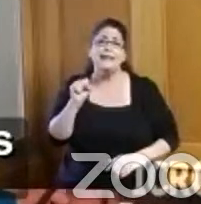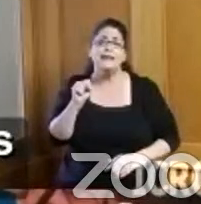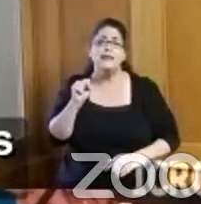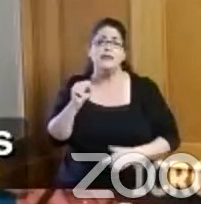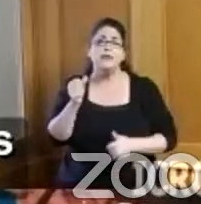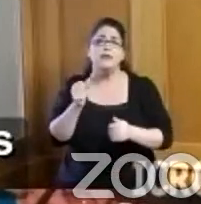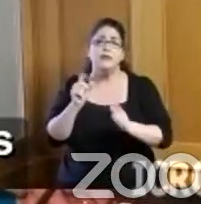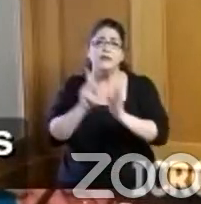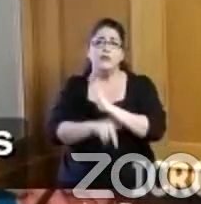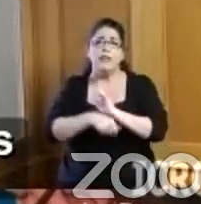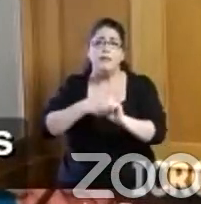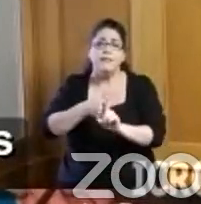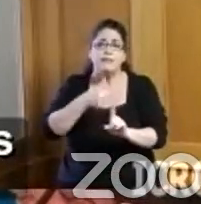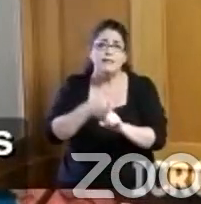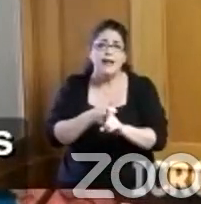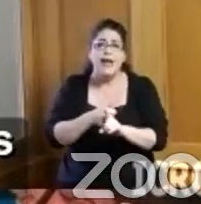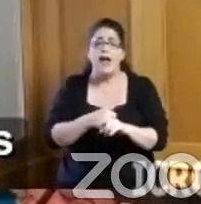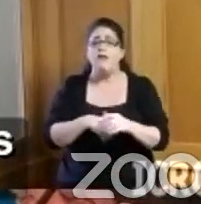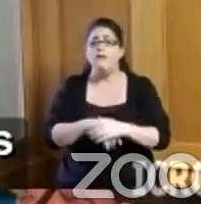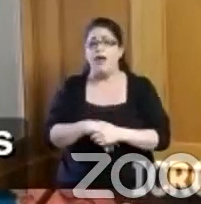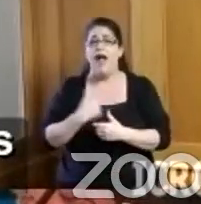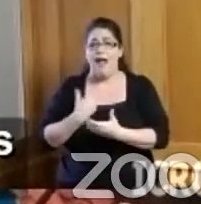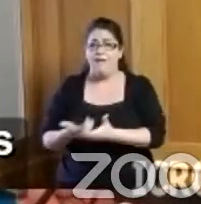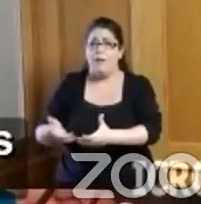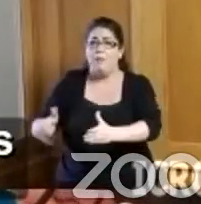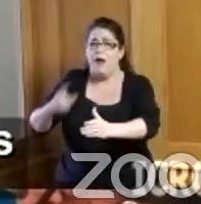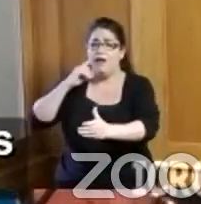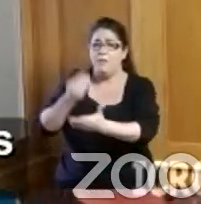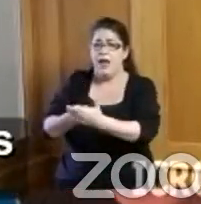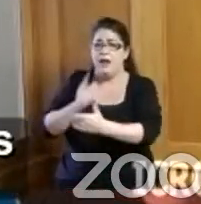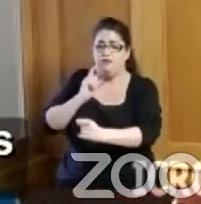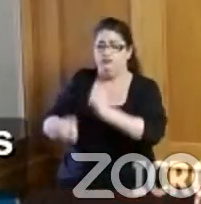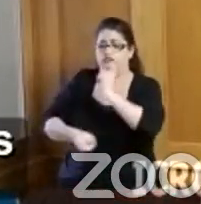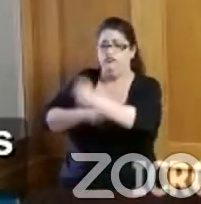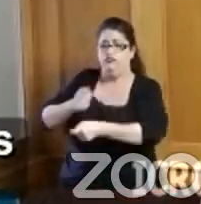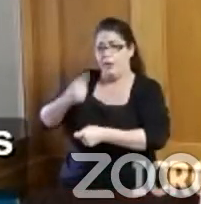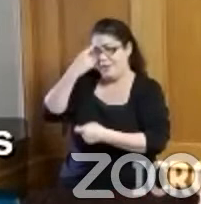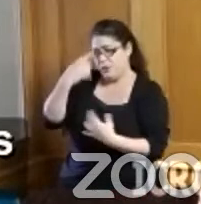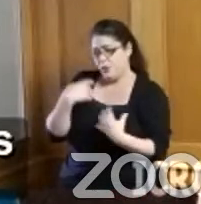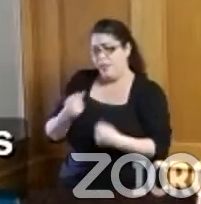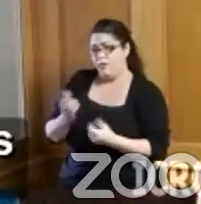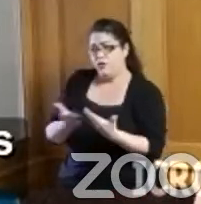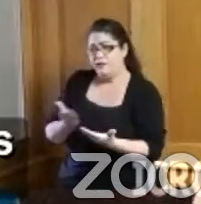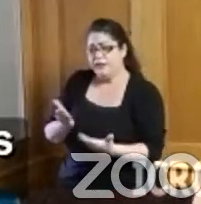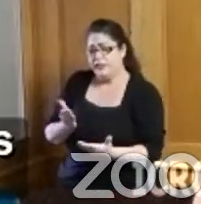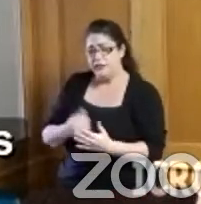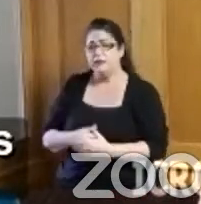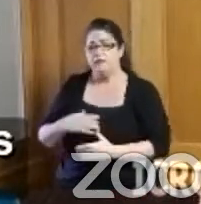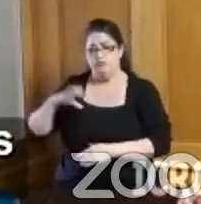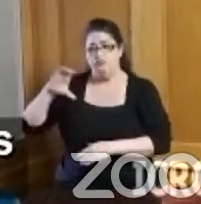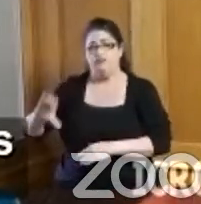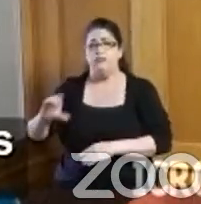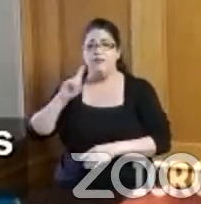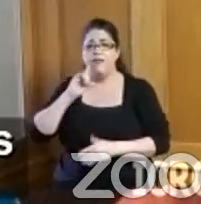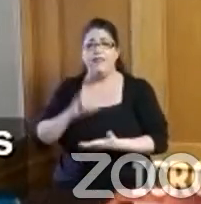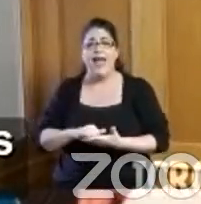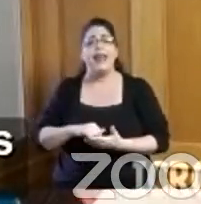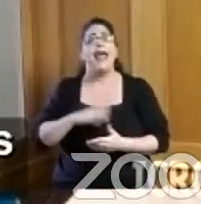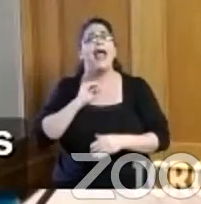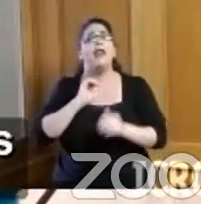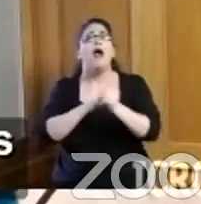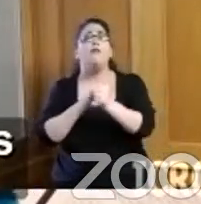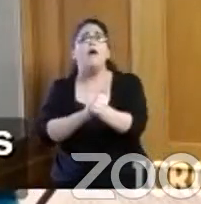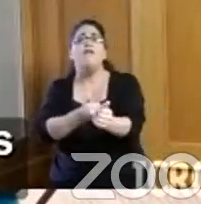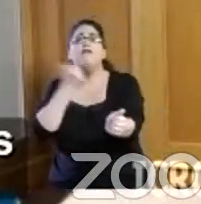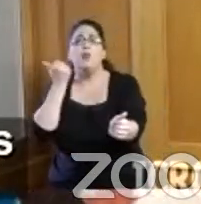that was put in here. That's in a bucket where we have money for mental health and also teen suicide prevention.